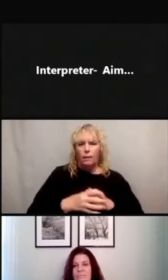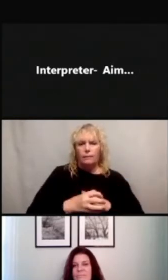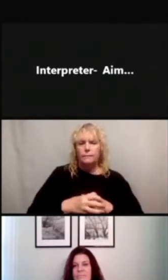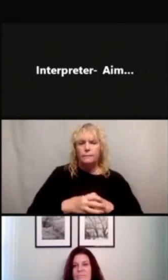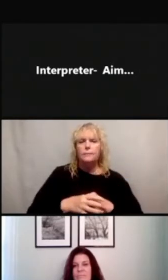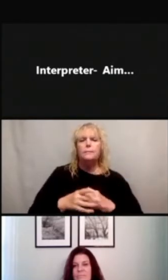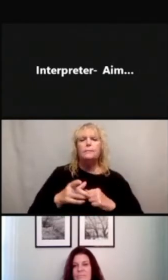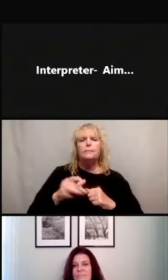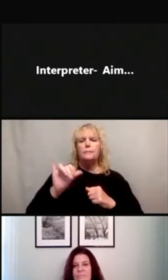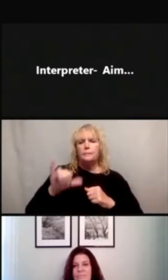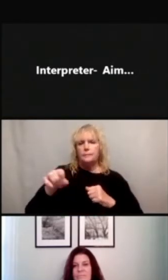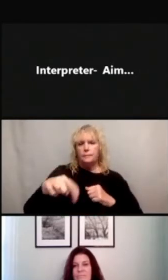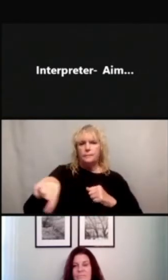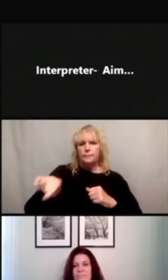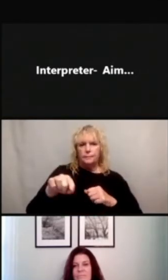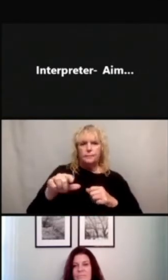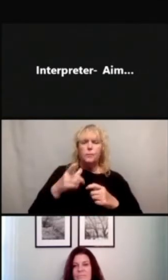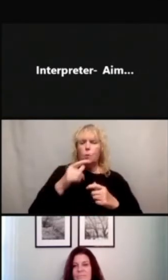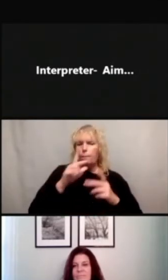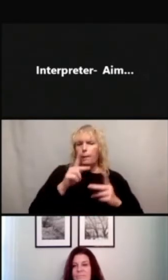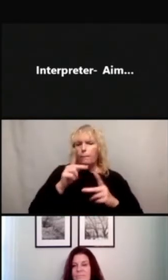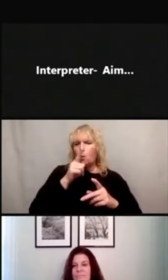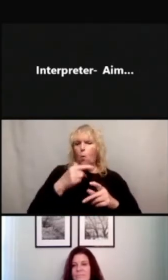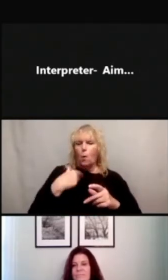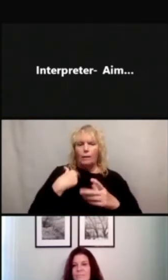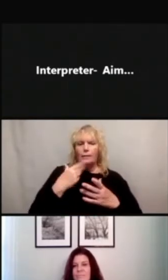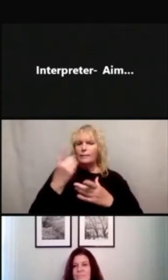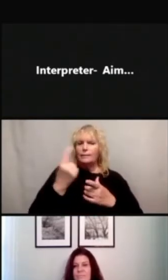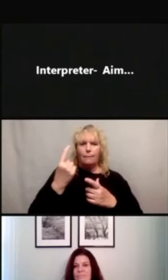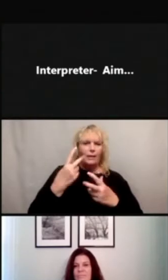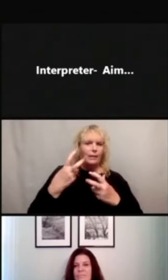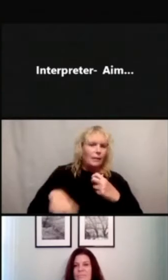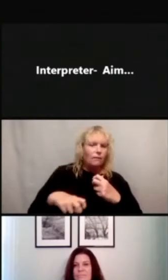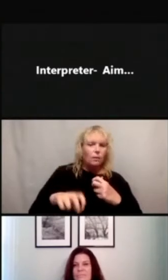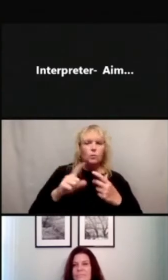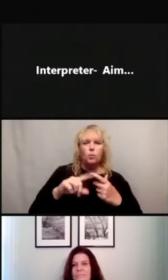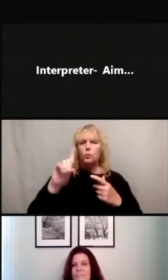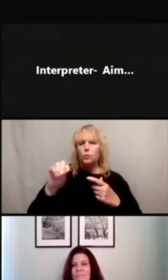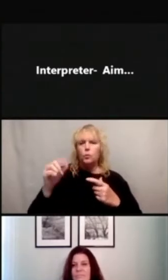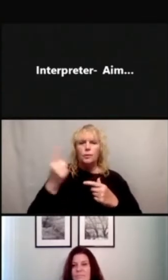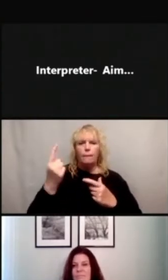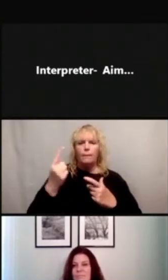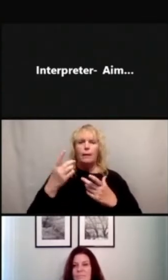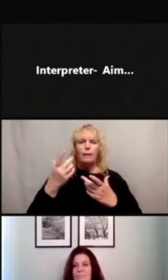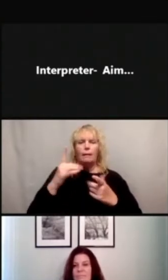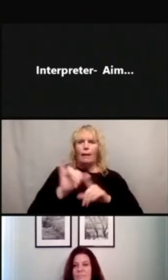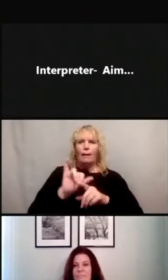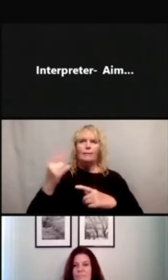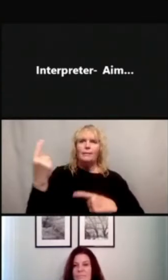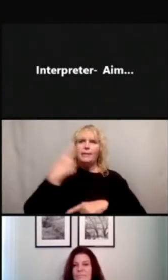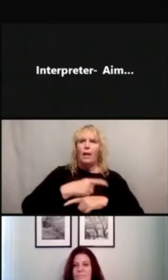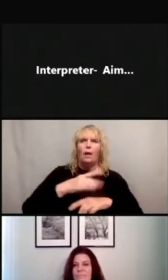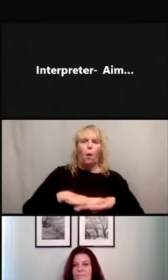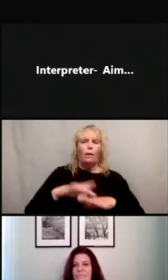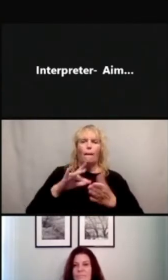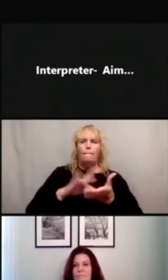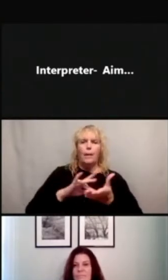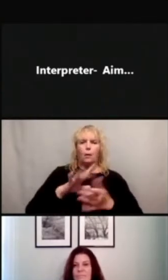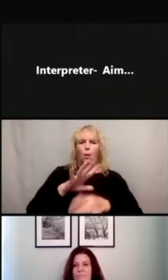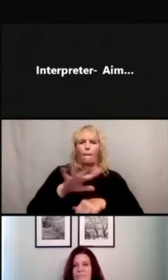have difficulty doing something as simple as circling the date on a medical appointment